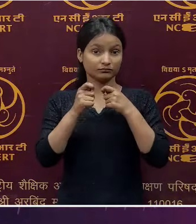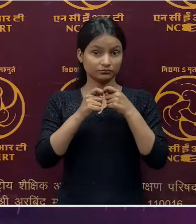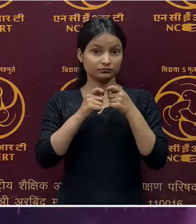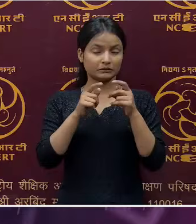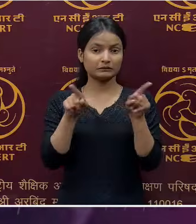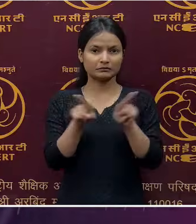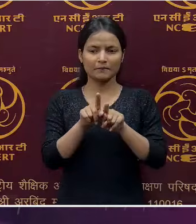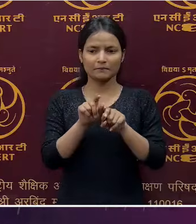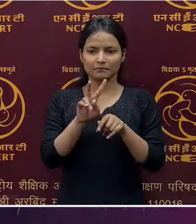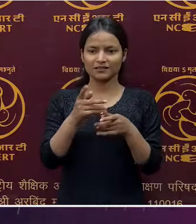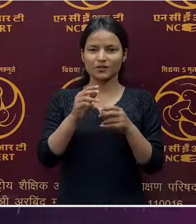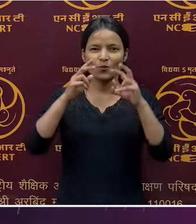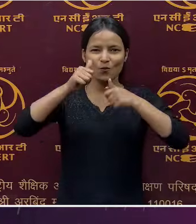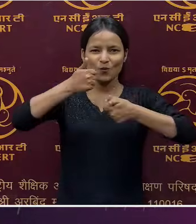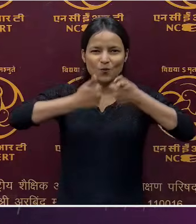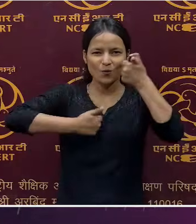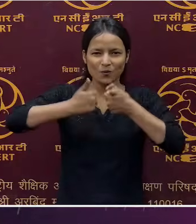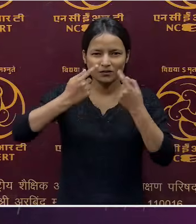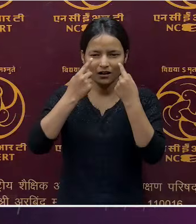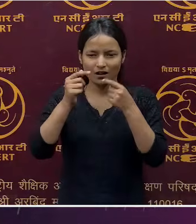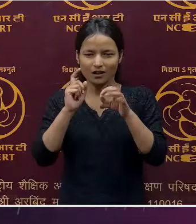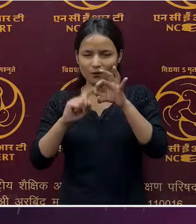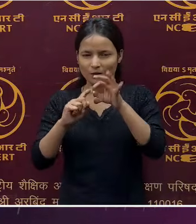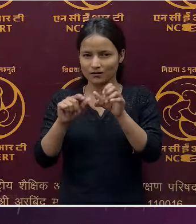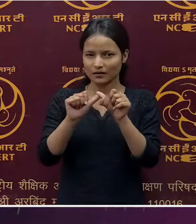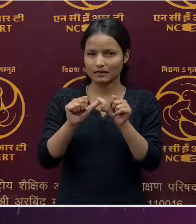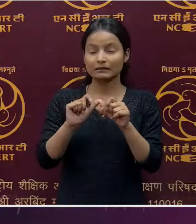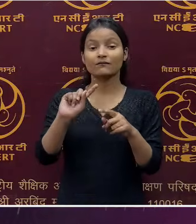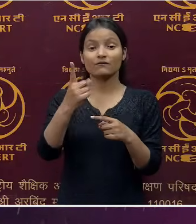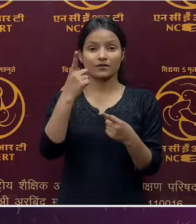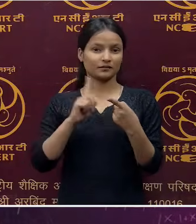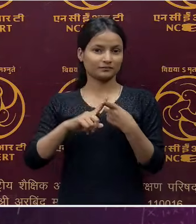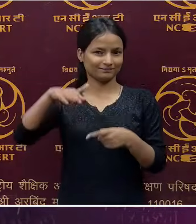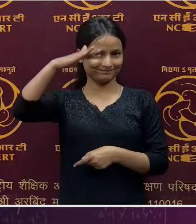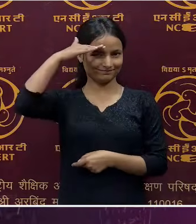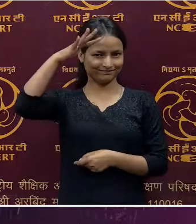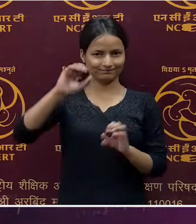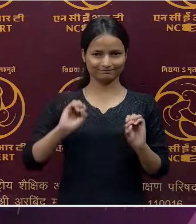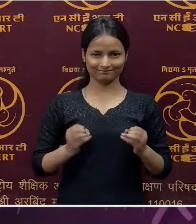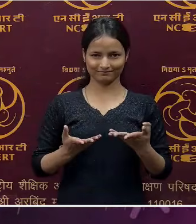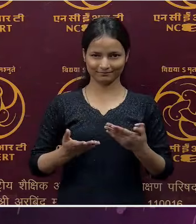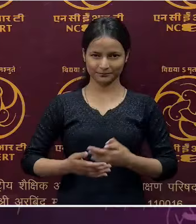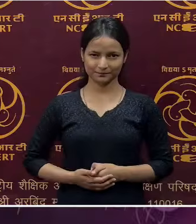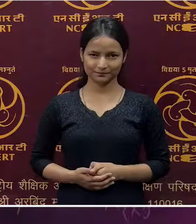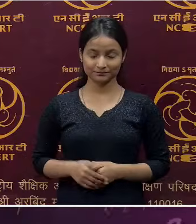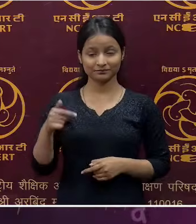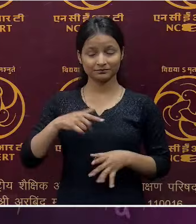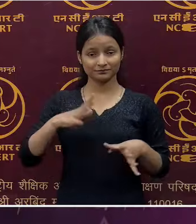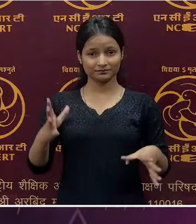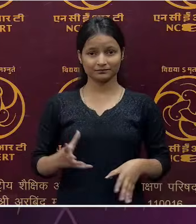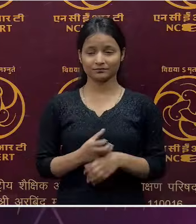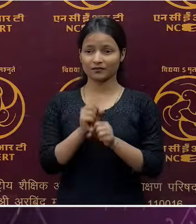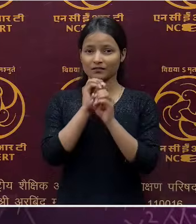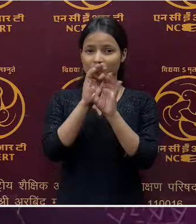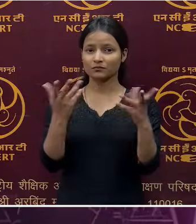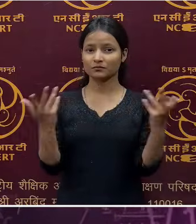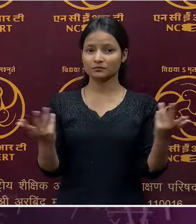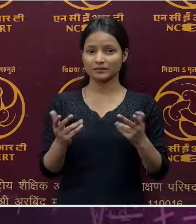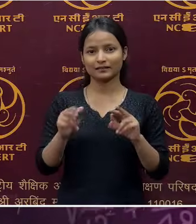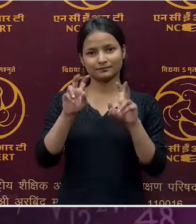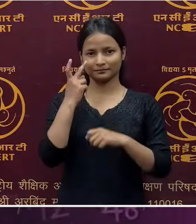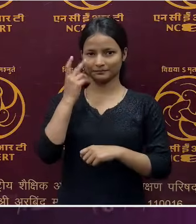So first we are going to explore theory. So what we are going to explore in today's session, this is given here, and what